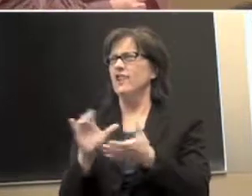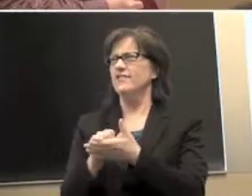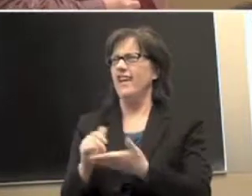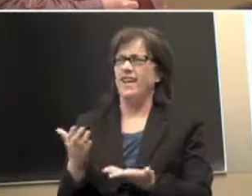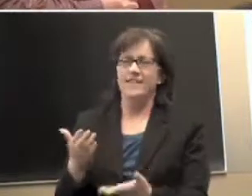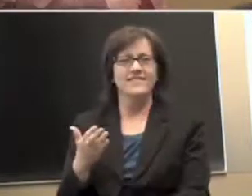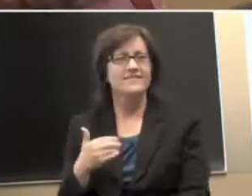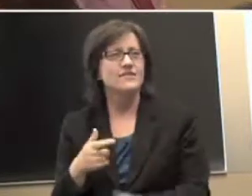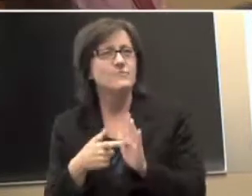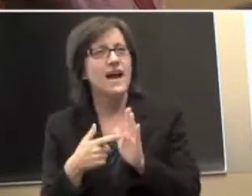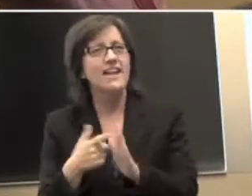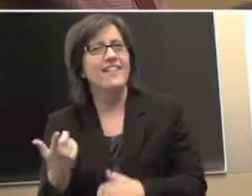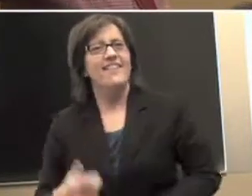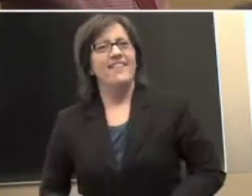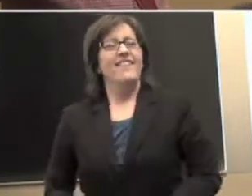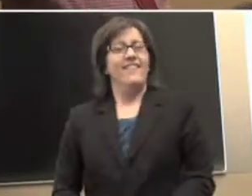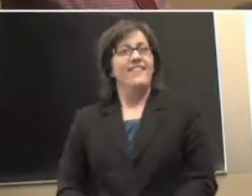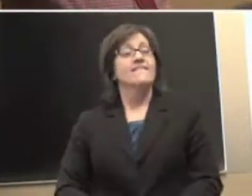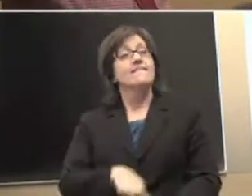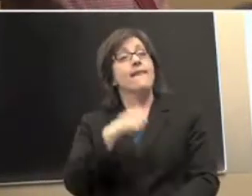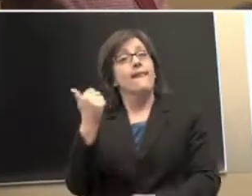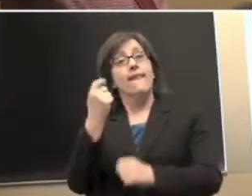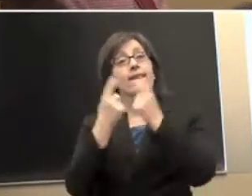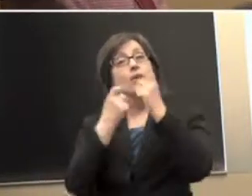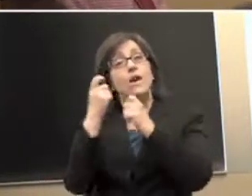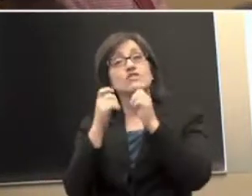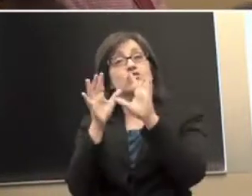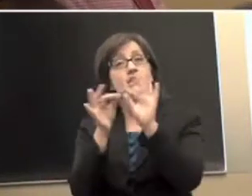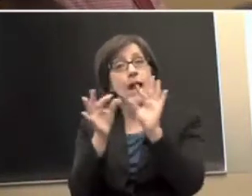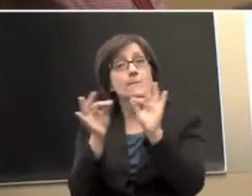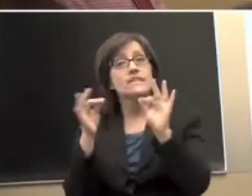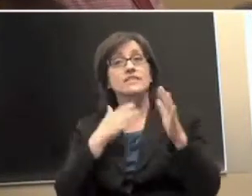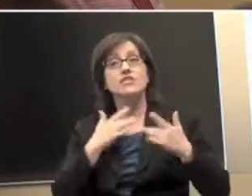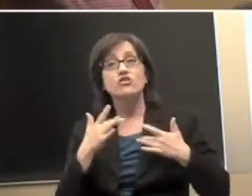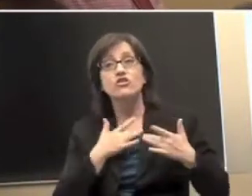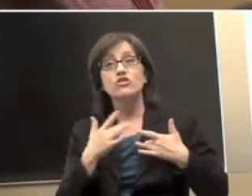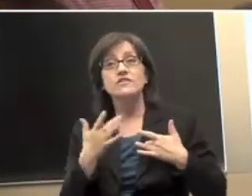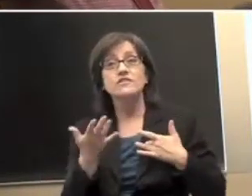it. Okay. Other questions, comments, concerns?